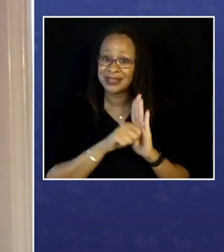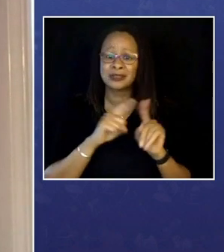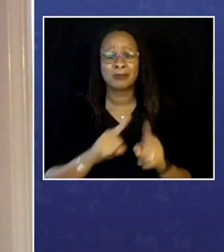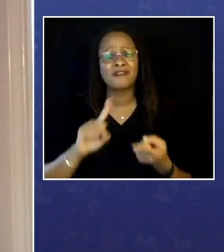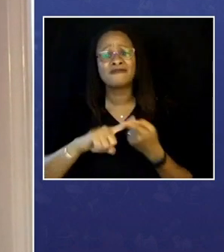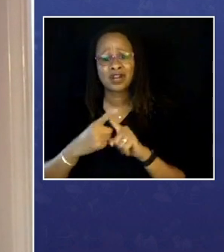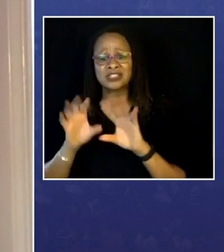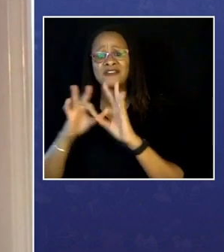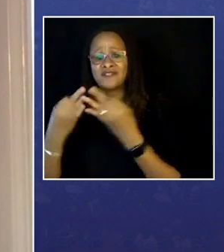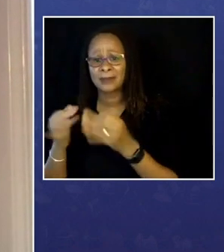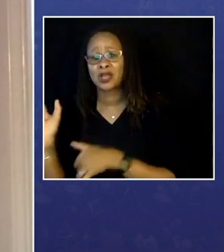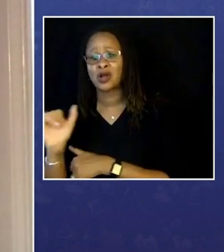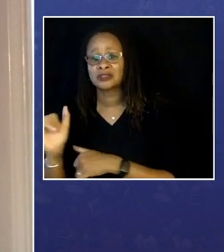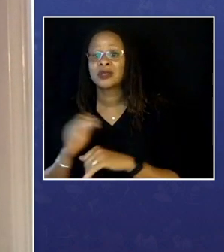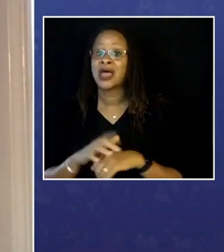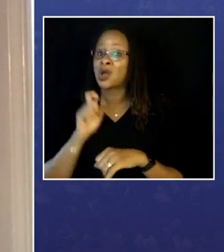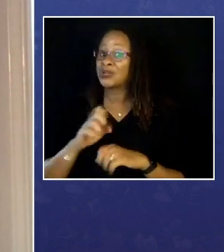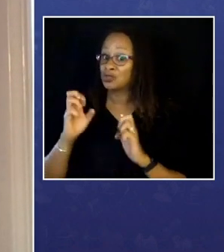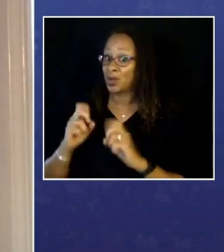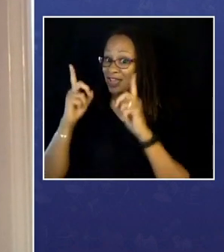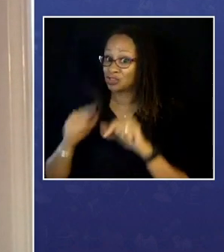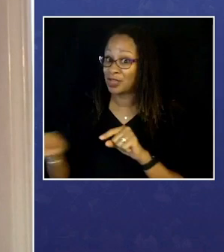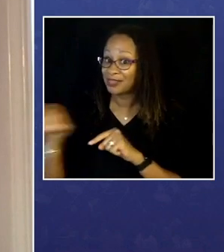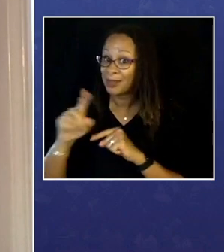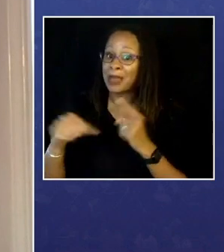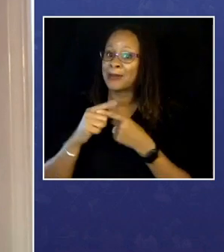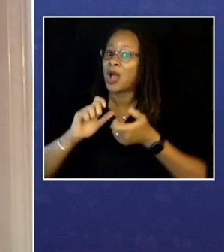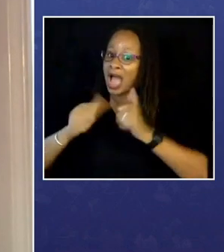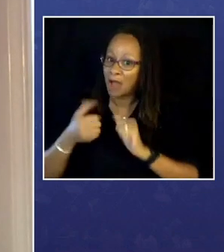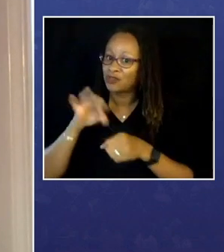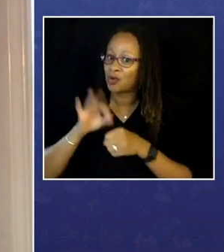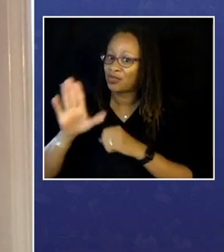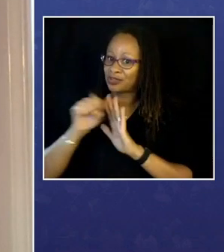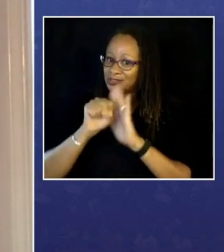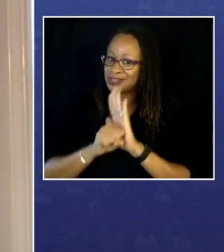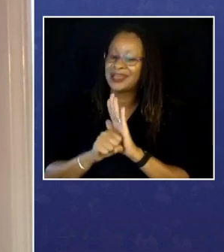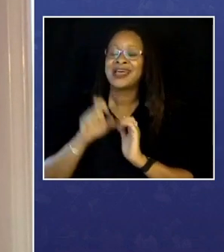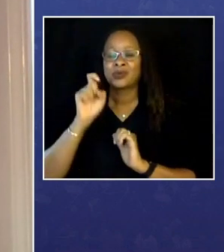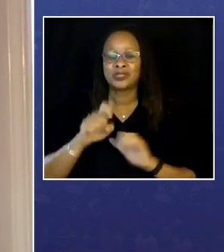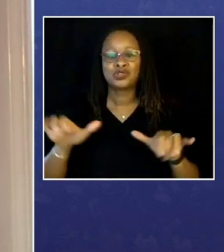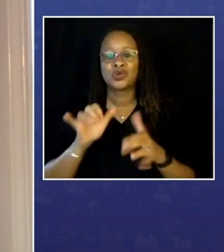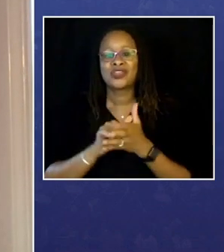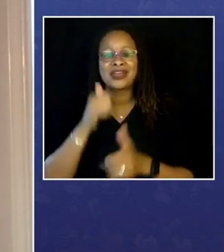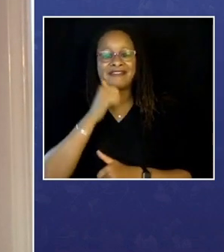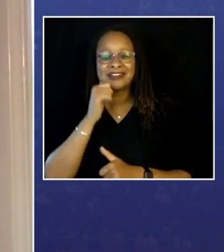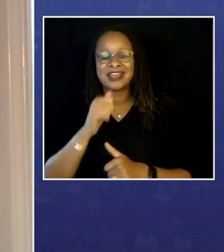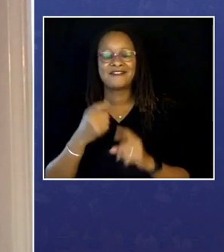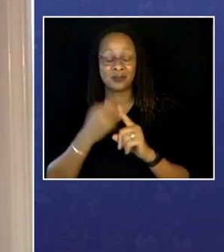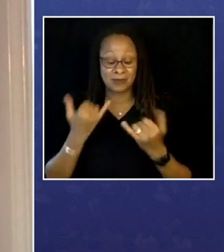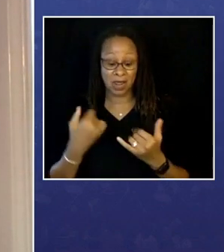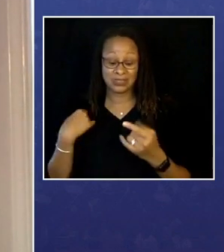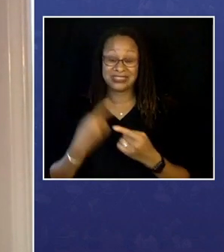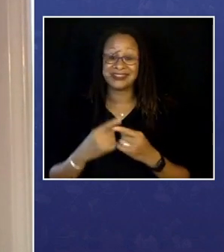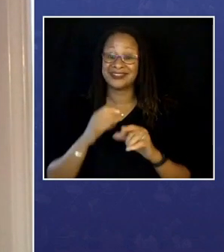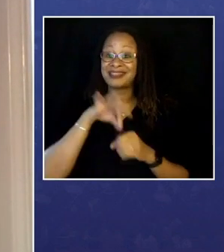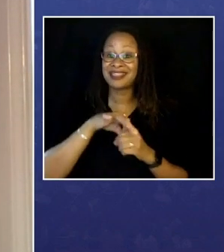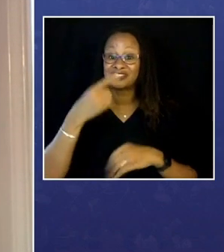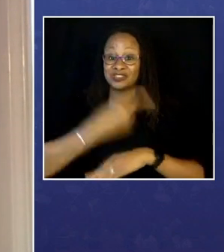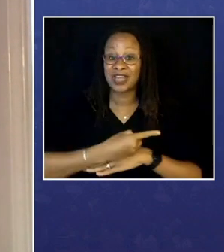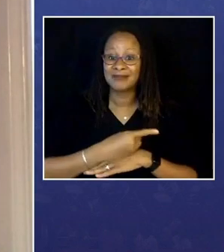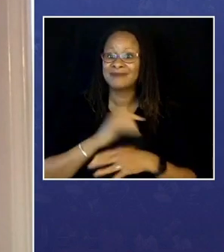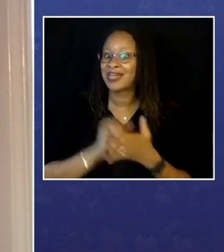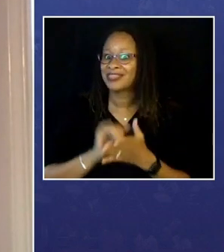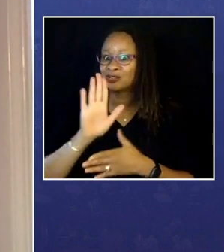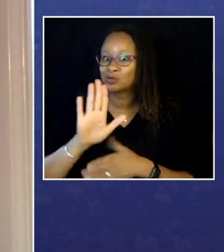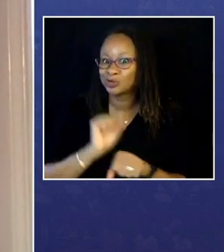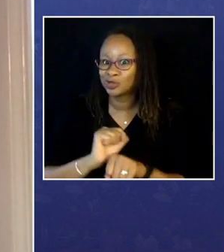need to make sure that they are educated in the ways that they can vote in their state, and we need to do that every day from now until Election Day. That's where